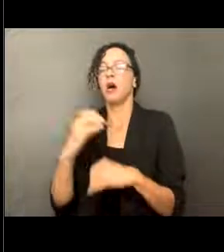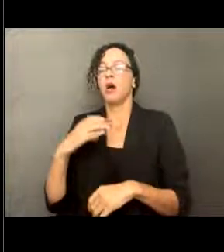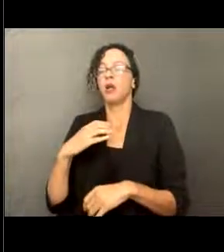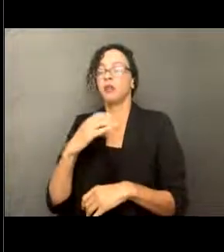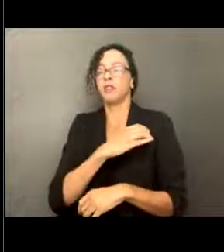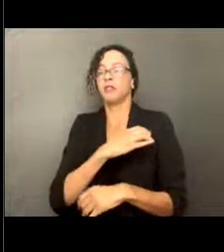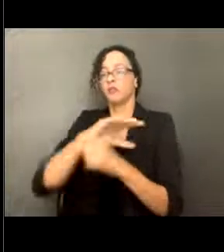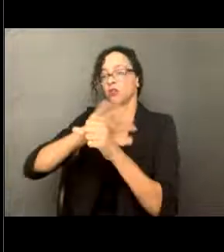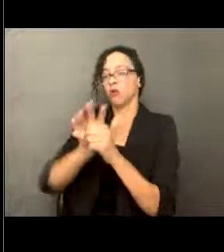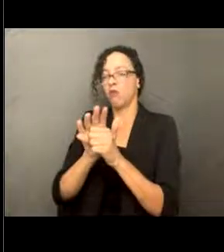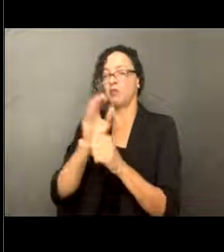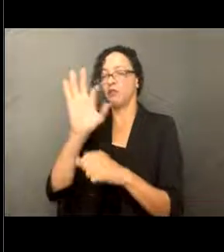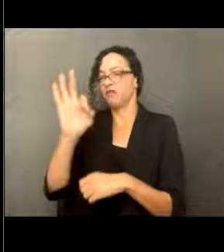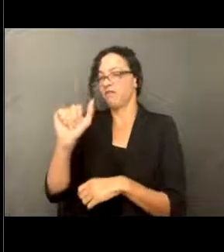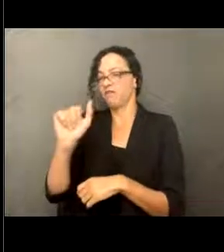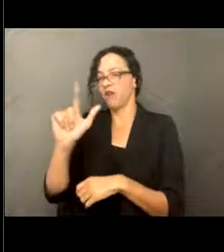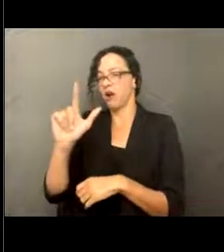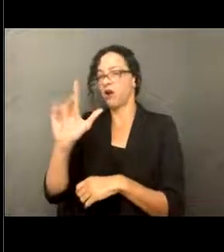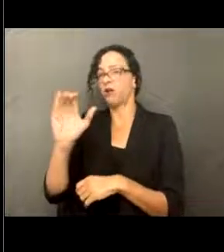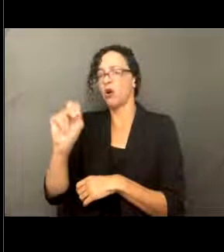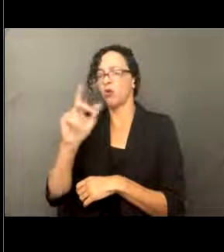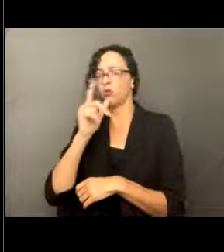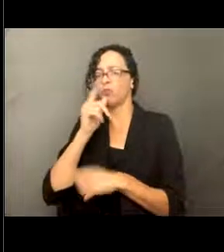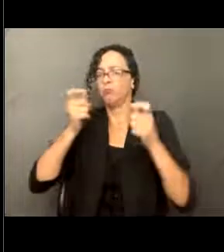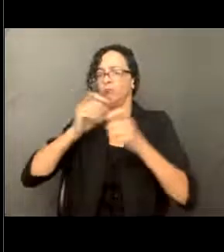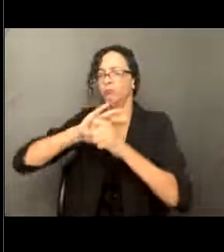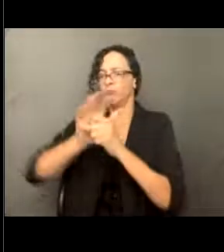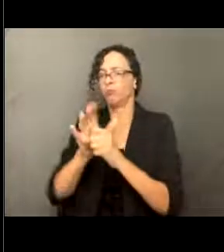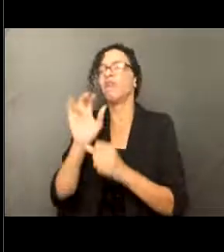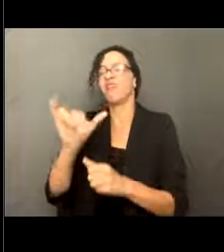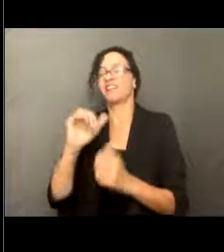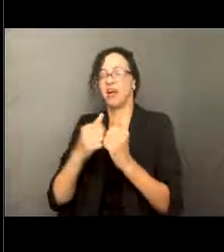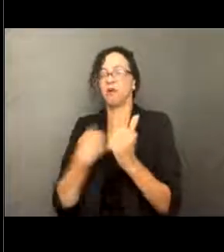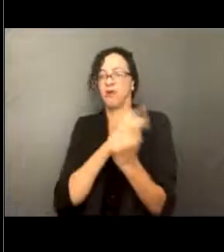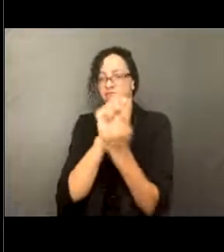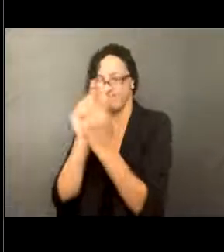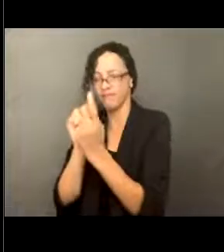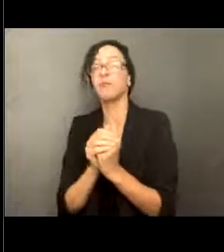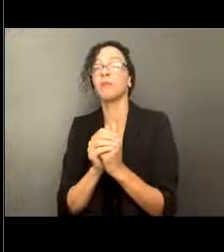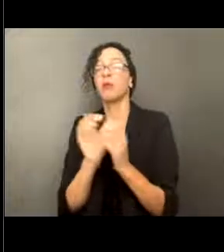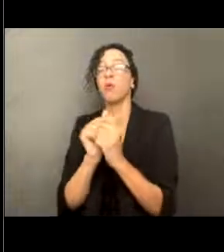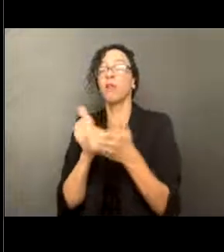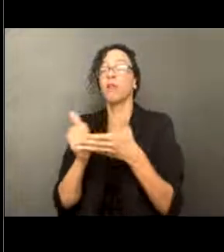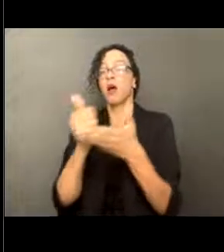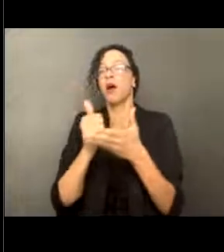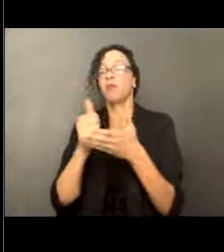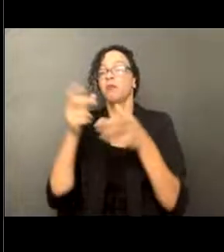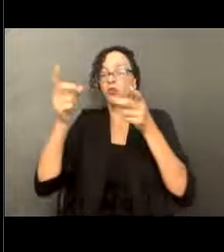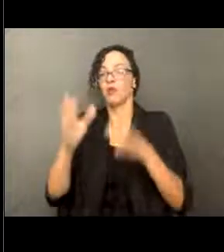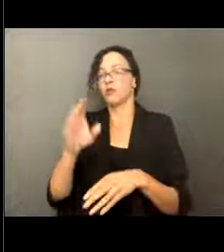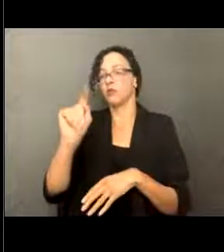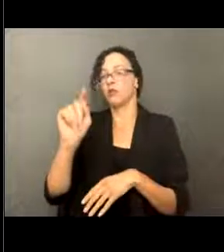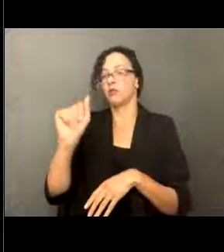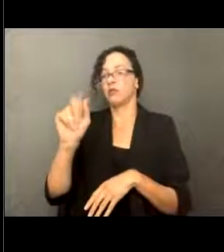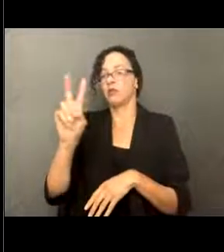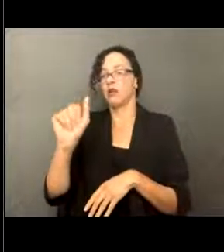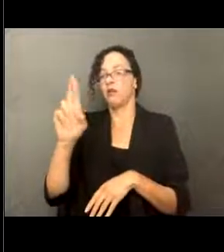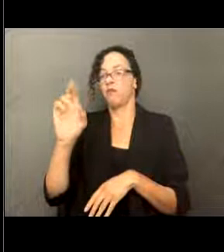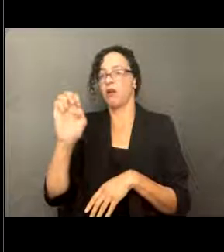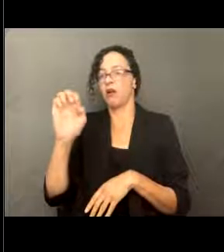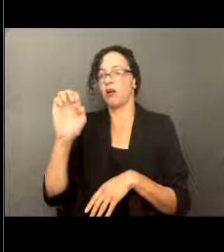of our fellow commissioners here. With the help of Director Tavares, we're pleased to present Ed with the Sustained